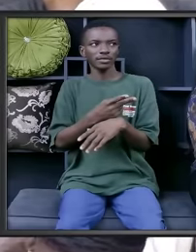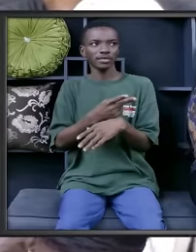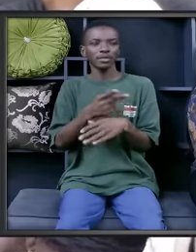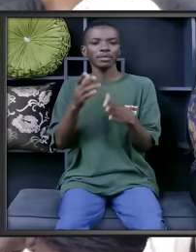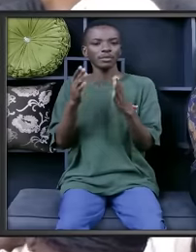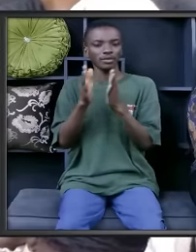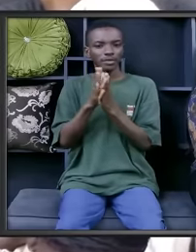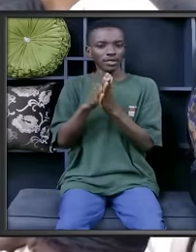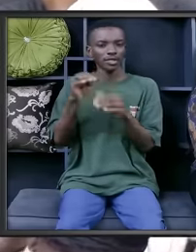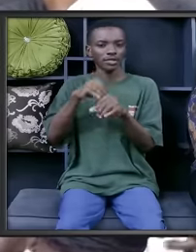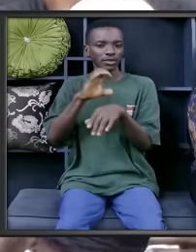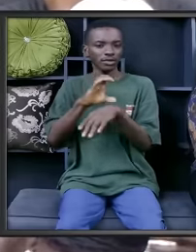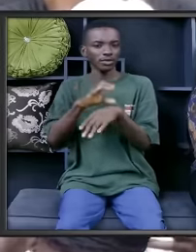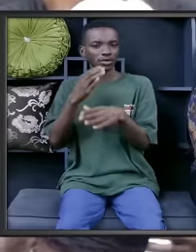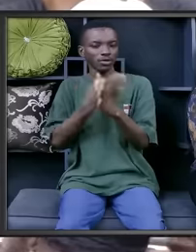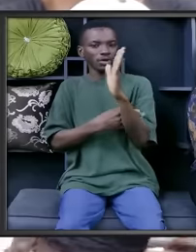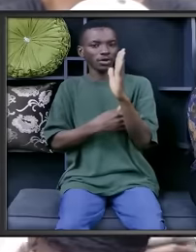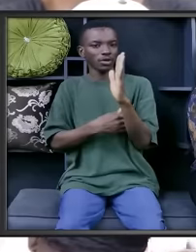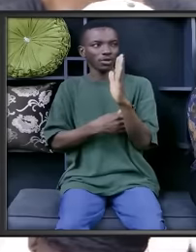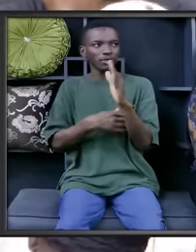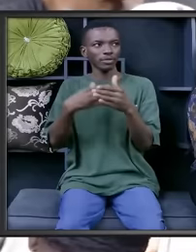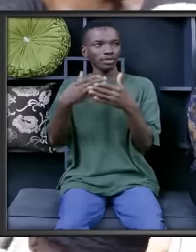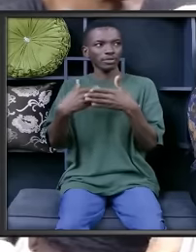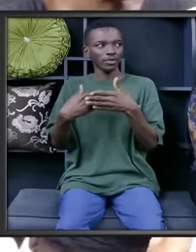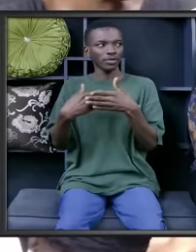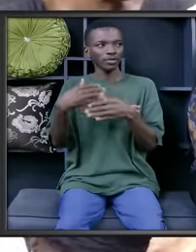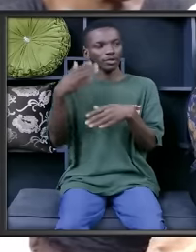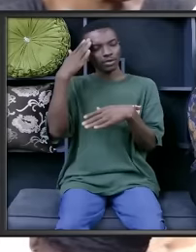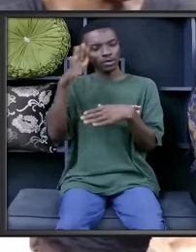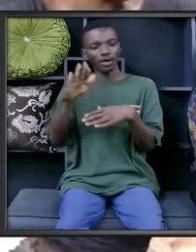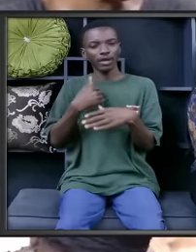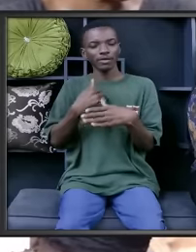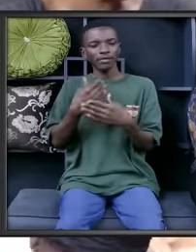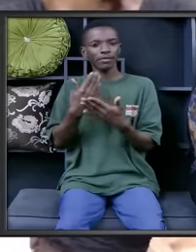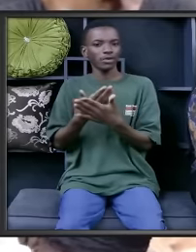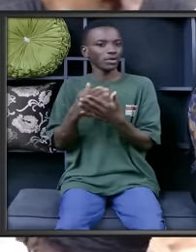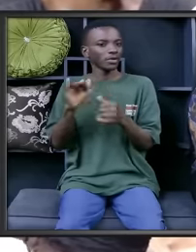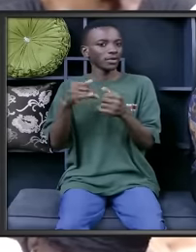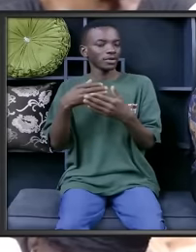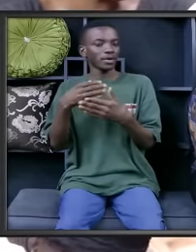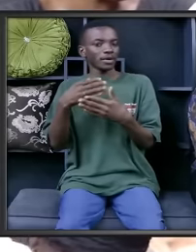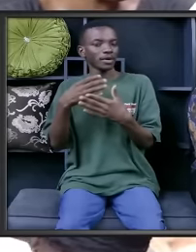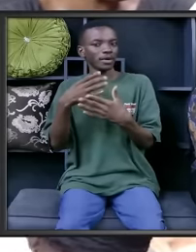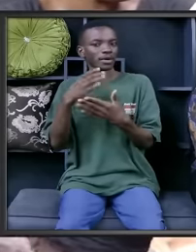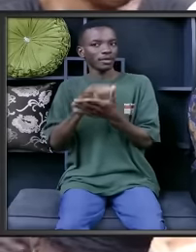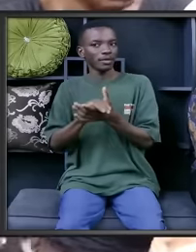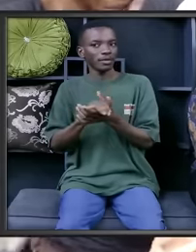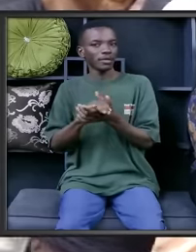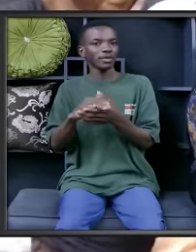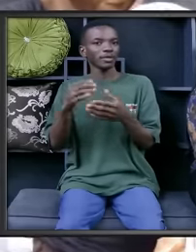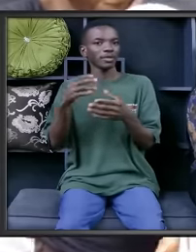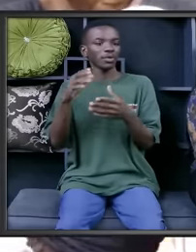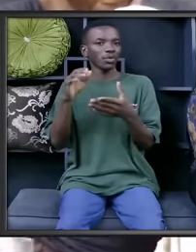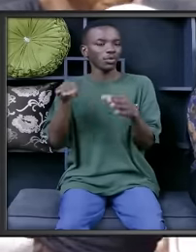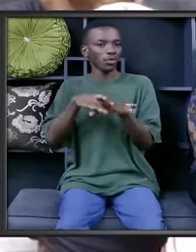us. Because the thing they say, he no get money before he marry me. Hmm. He immediately marry me. That what we wait for